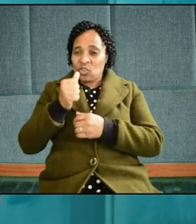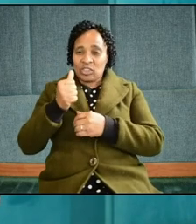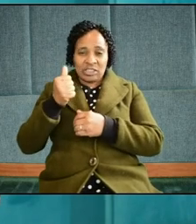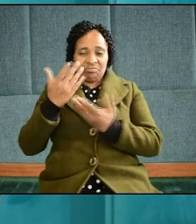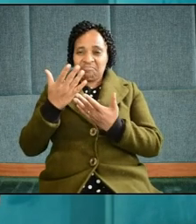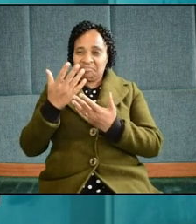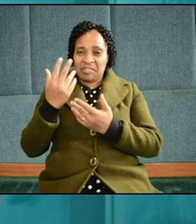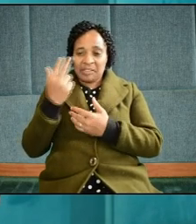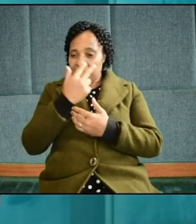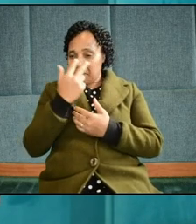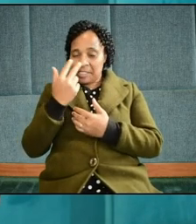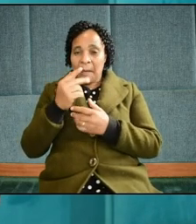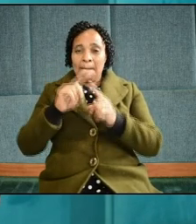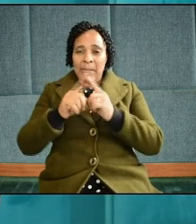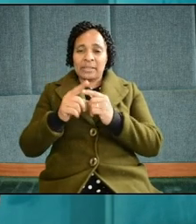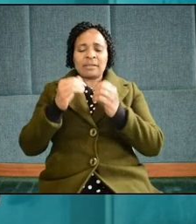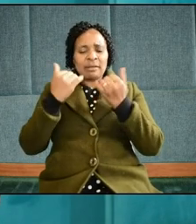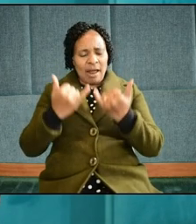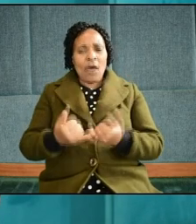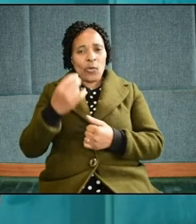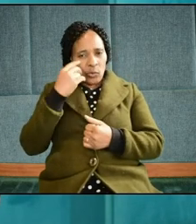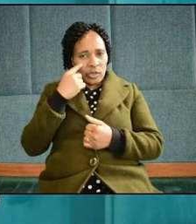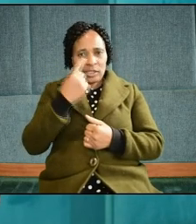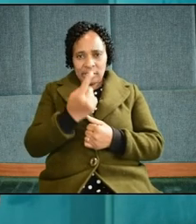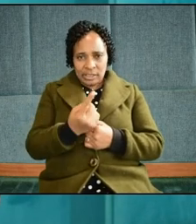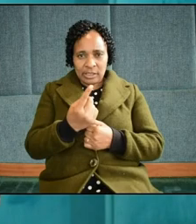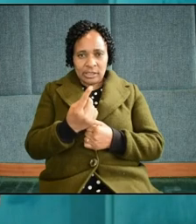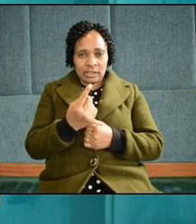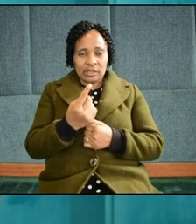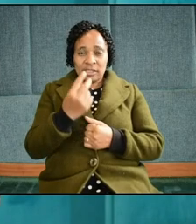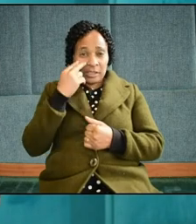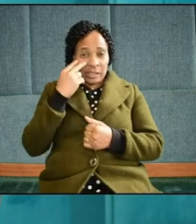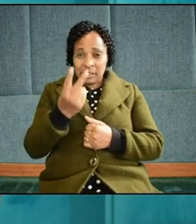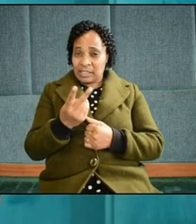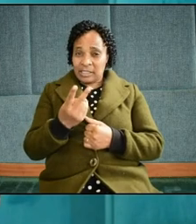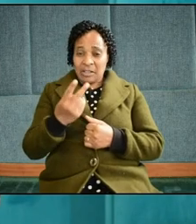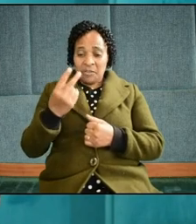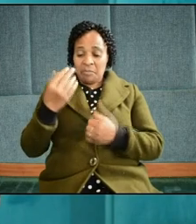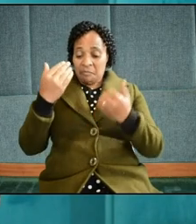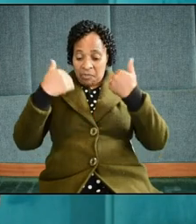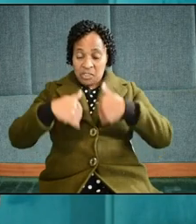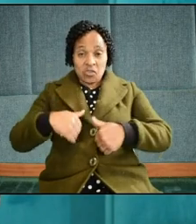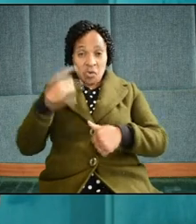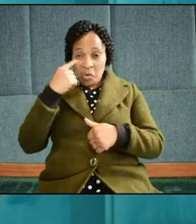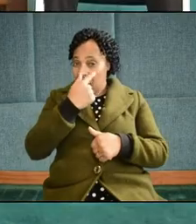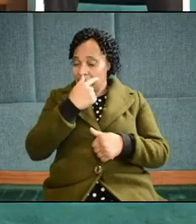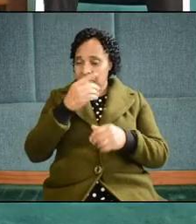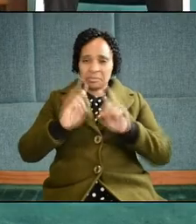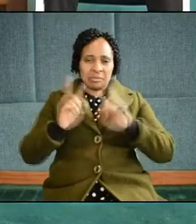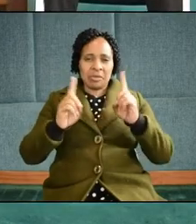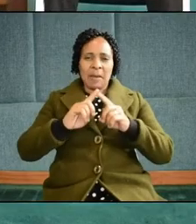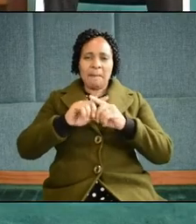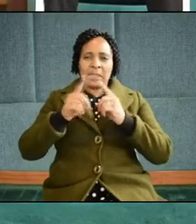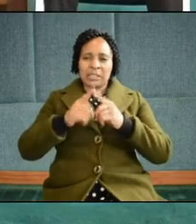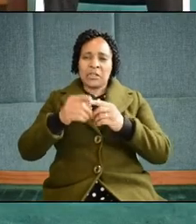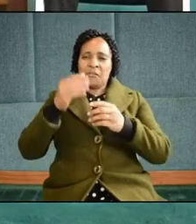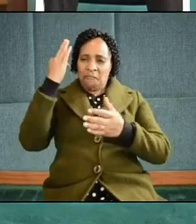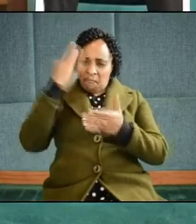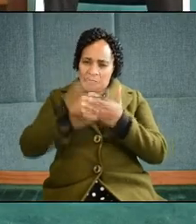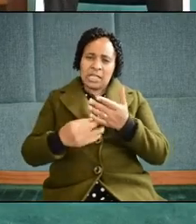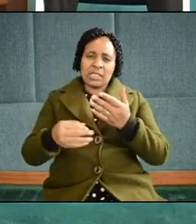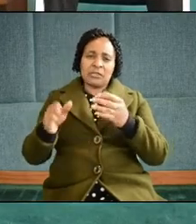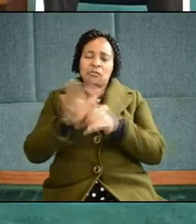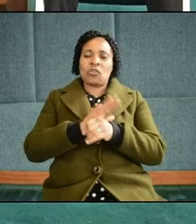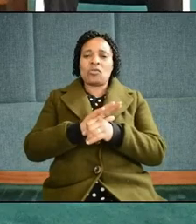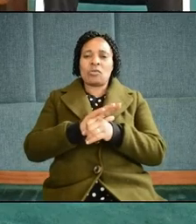it's more of, we see, though not with our physical eyes, but with the eyes of faith. Yeah. Yeah. And I